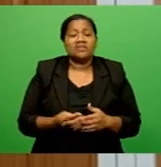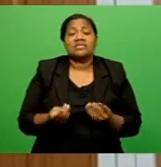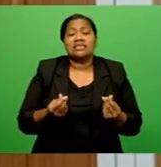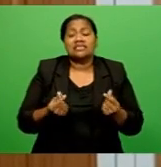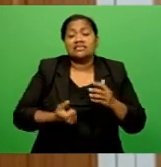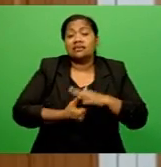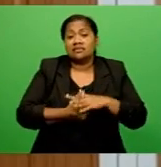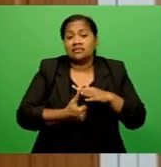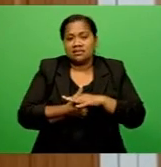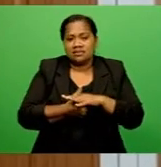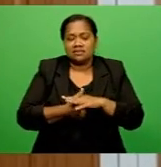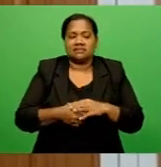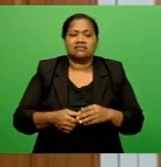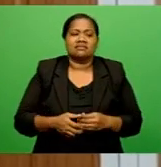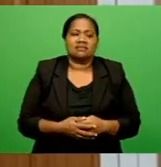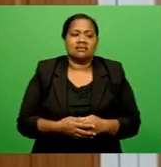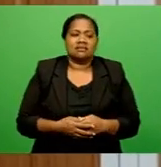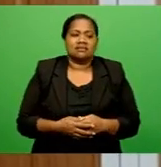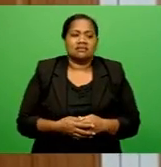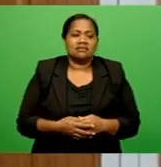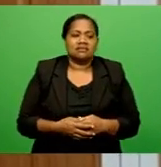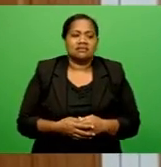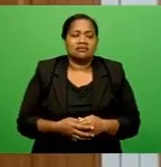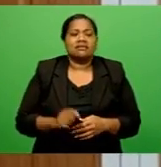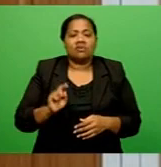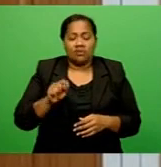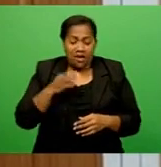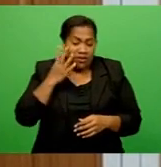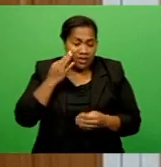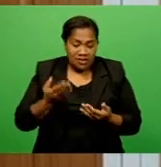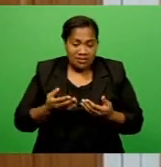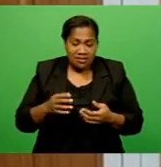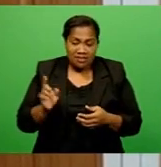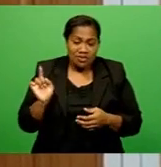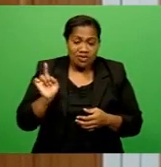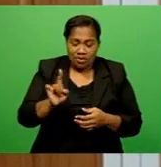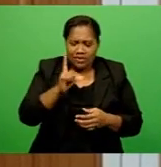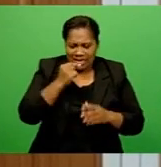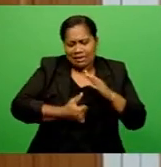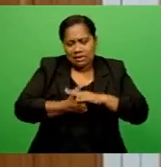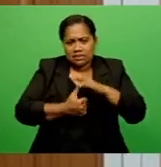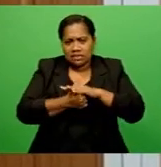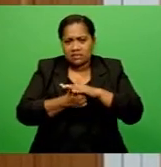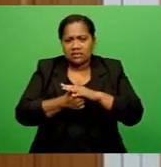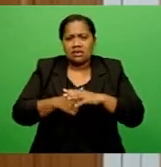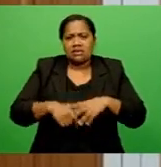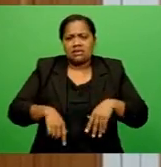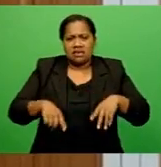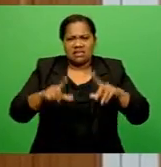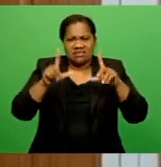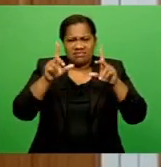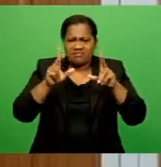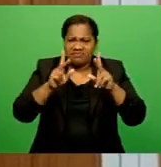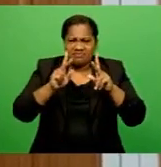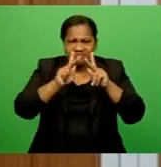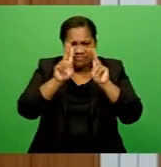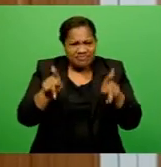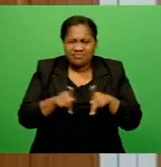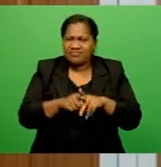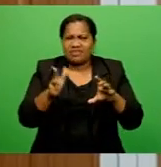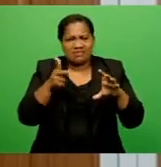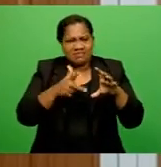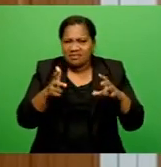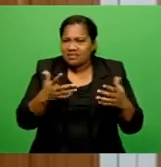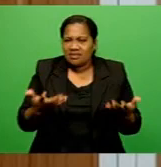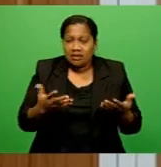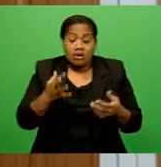at the convenience to anywhere, any place, they're able to access this footage, internet connection to go on these sites. And when they do, they're